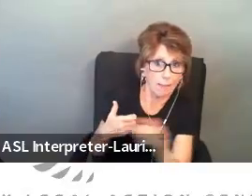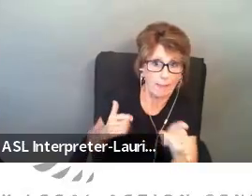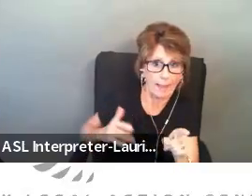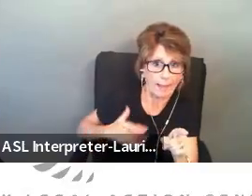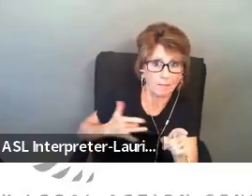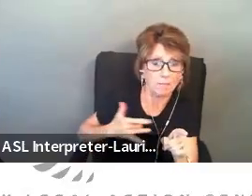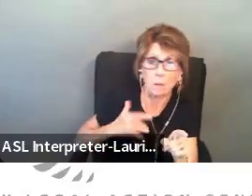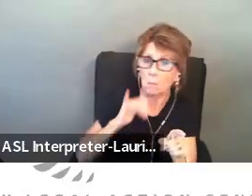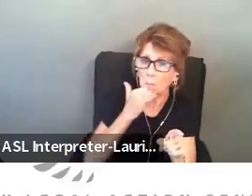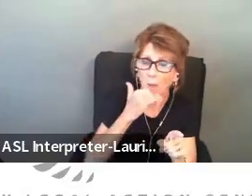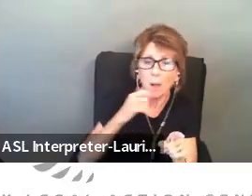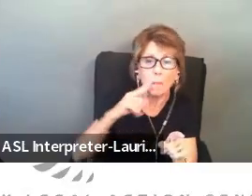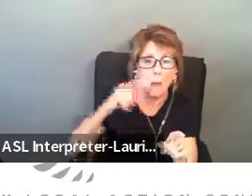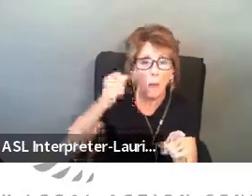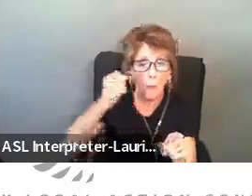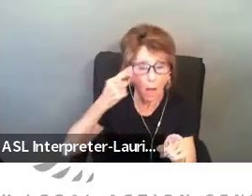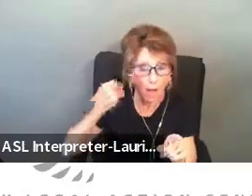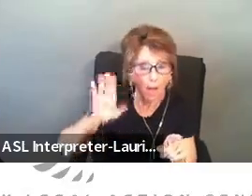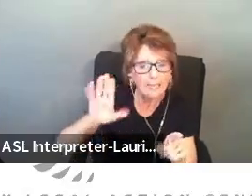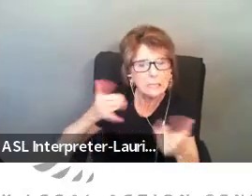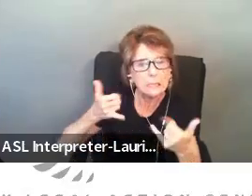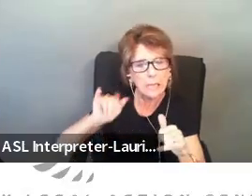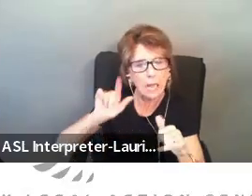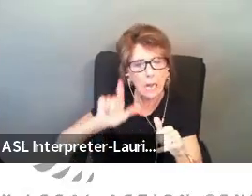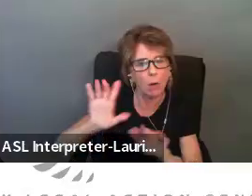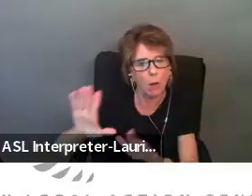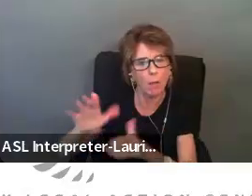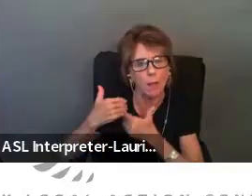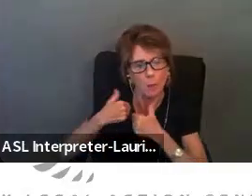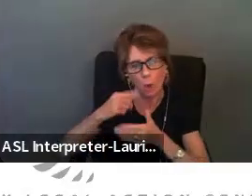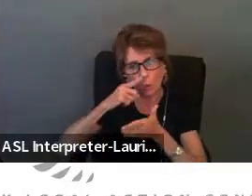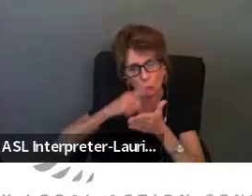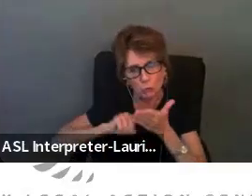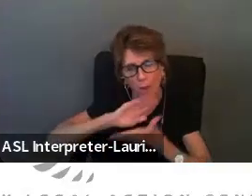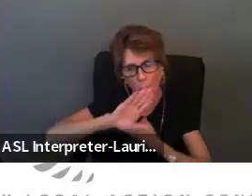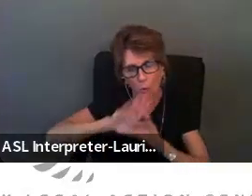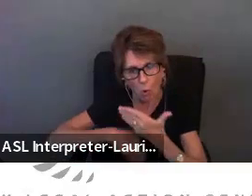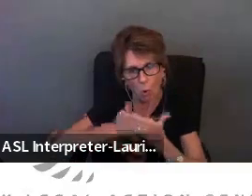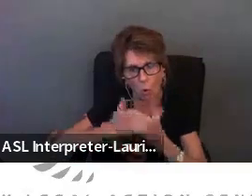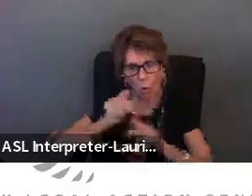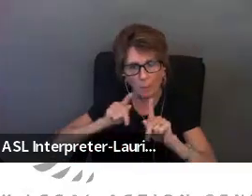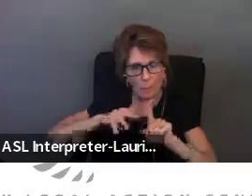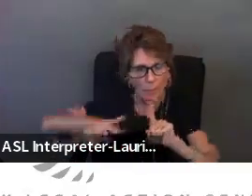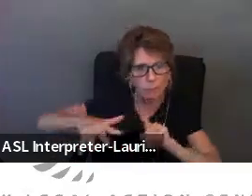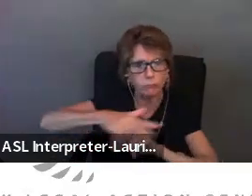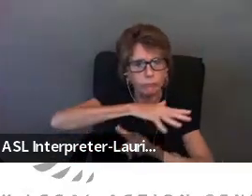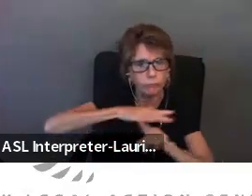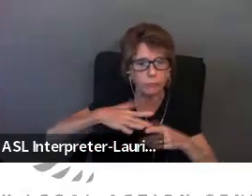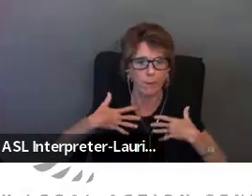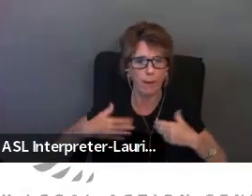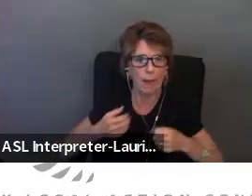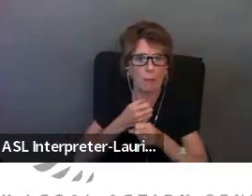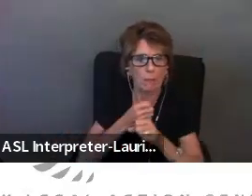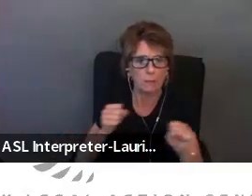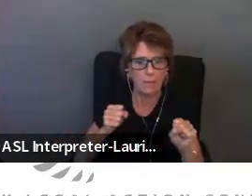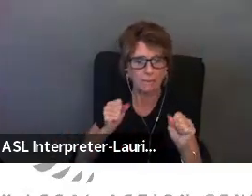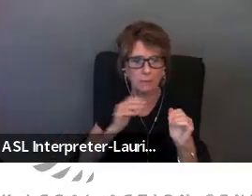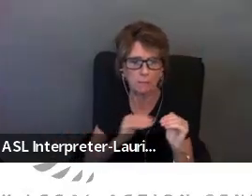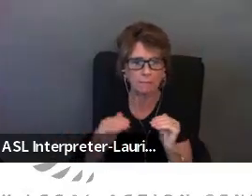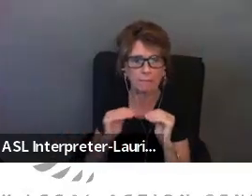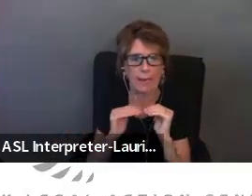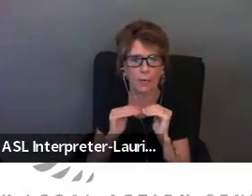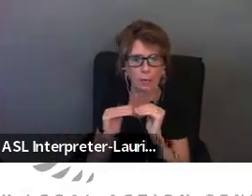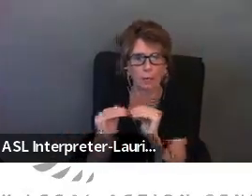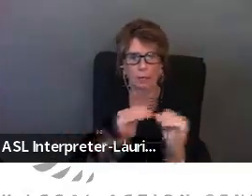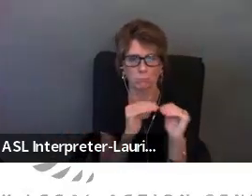look to the health and safety of everyone else around you as to how your accommodation meets the established health